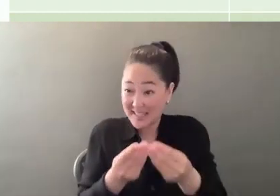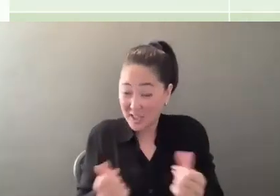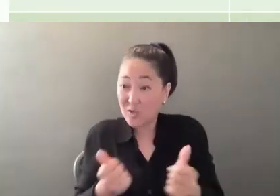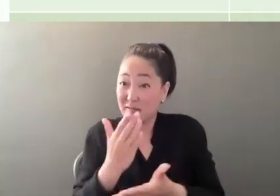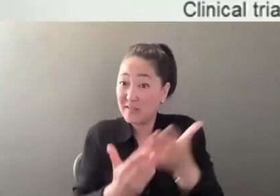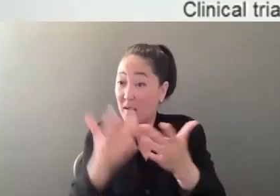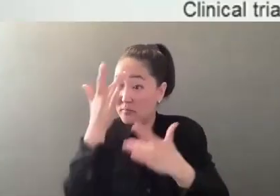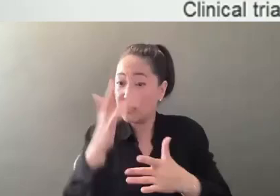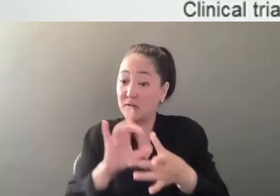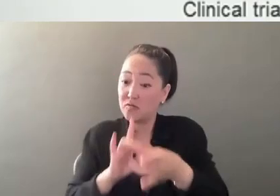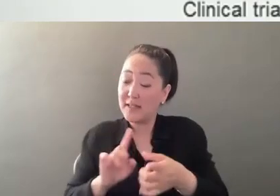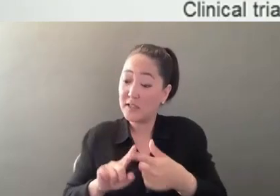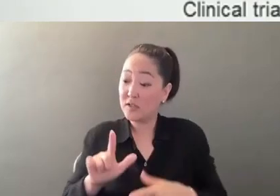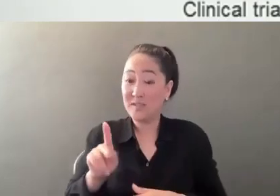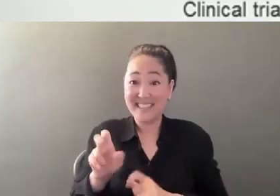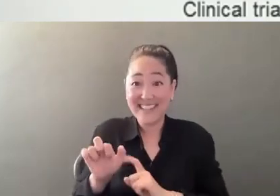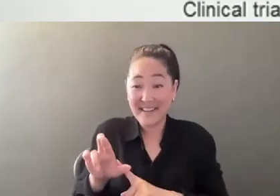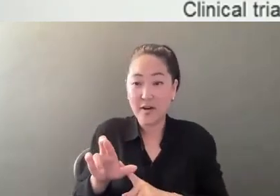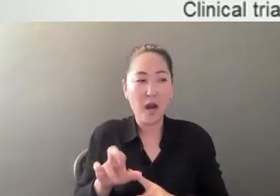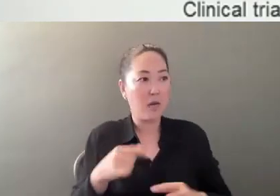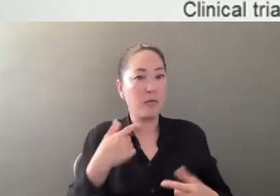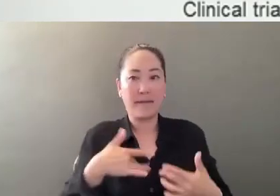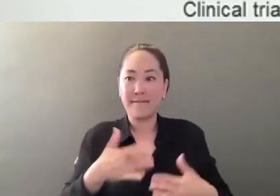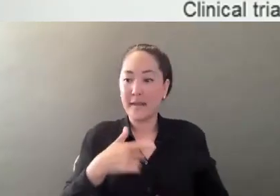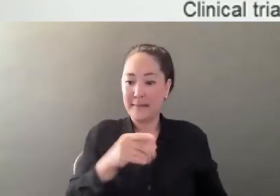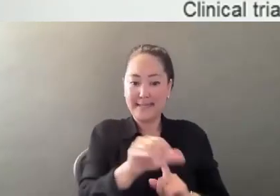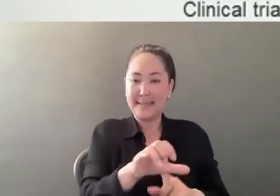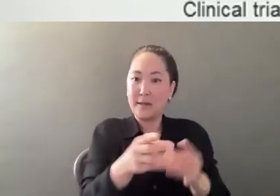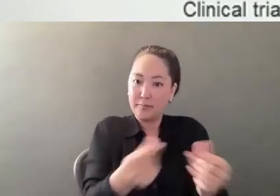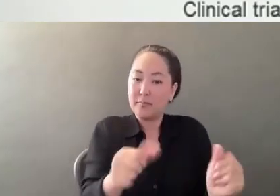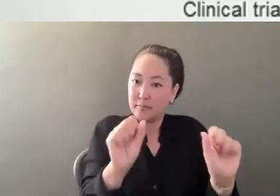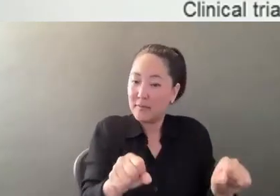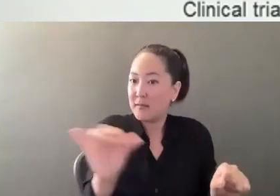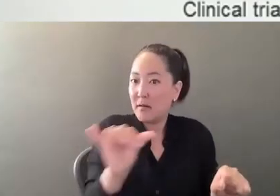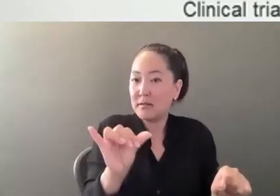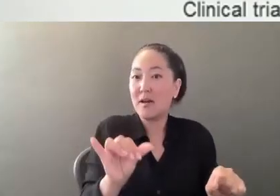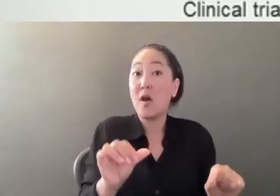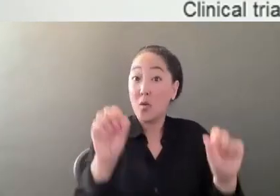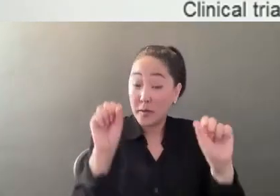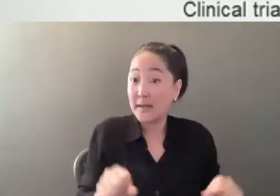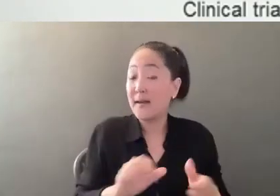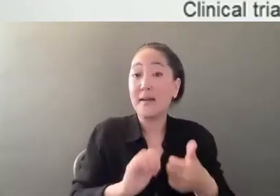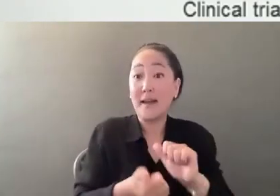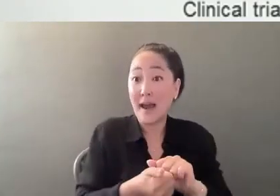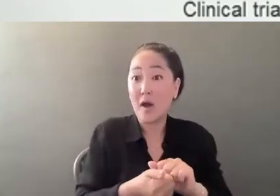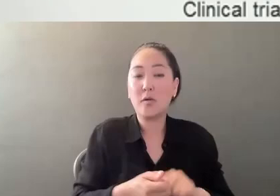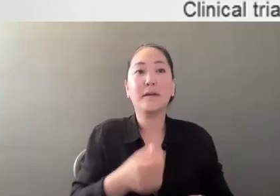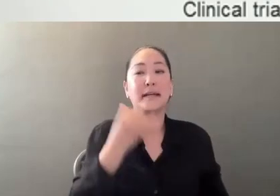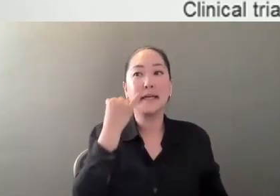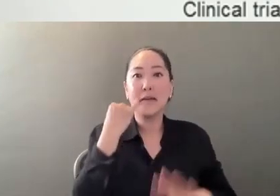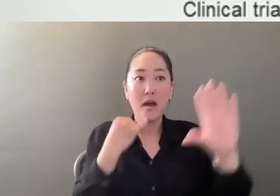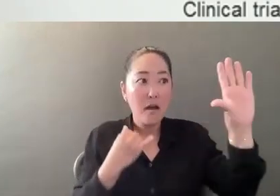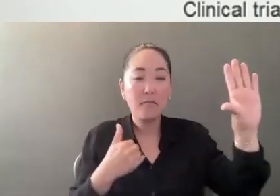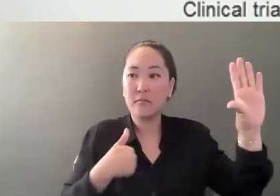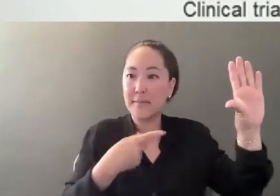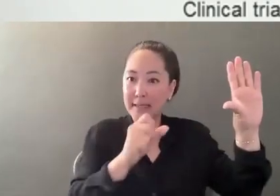it must be possible to do the same for PSC. And we believe it's possible to do that if we put our flag up and say that there are PSC